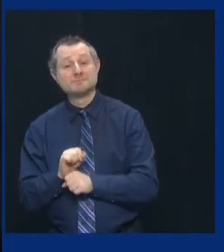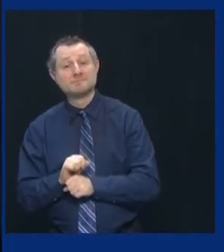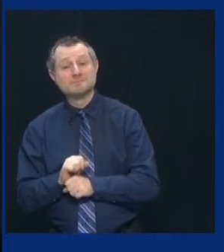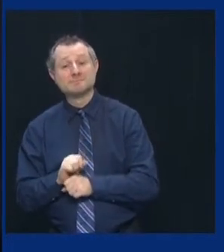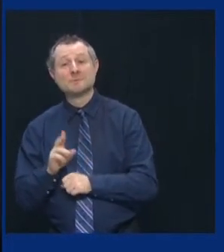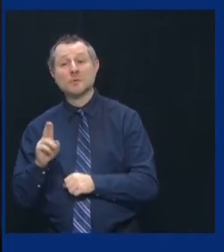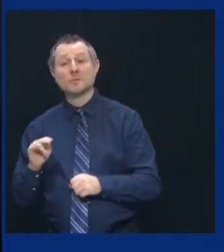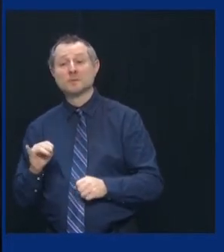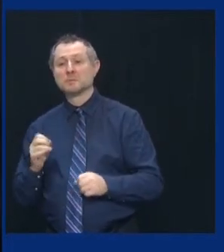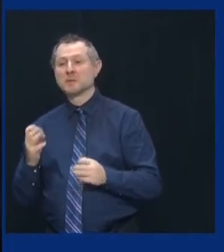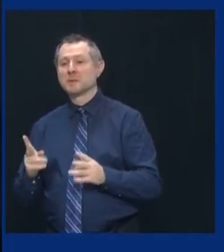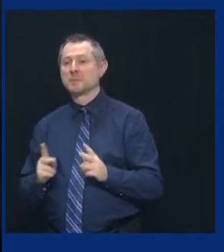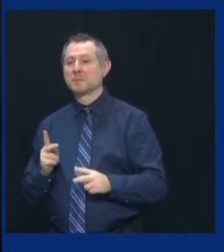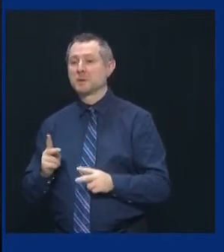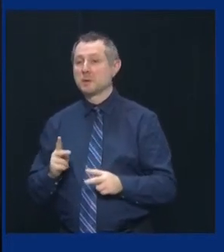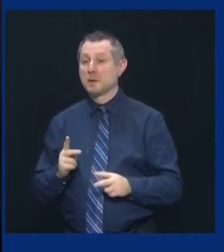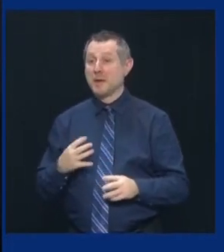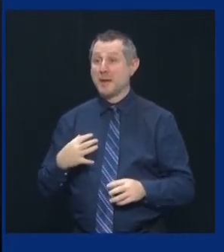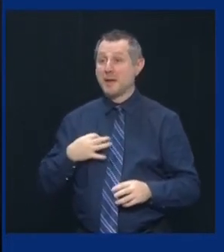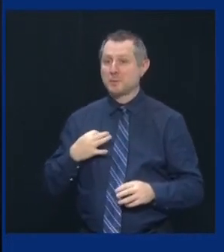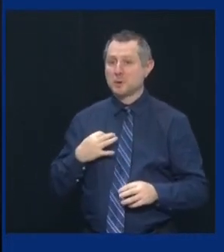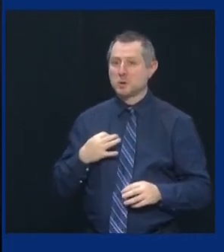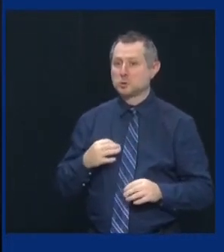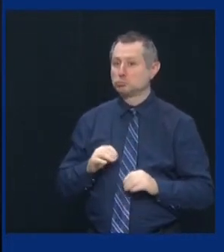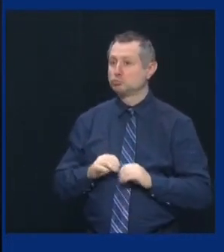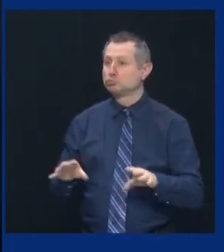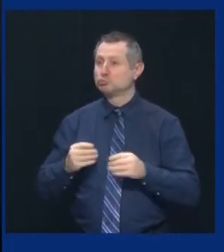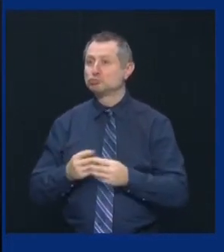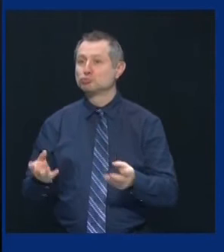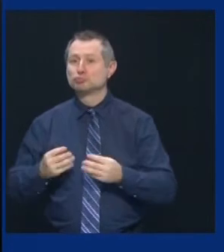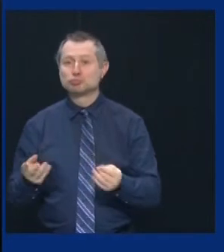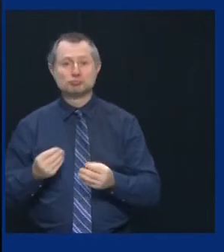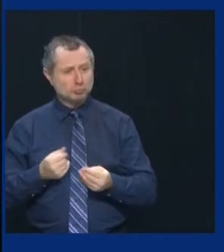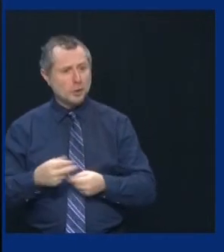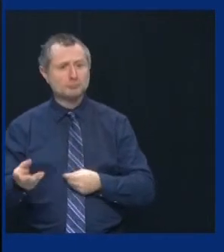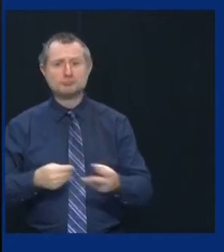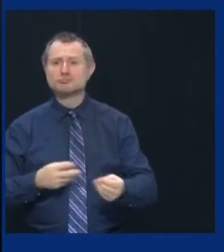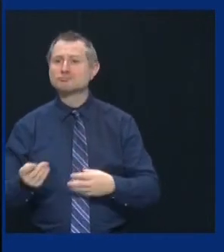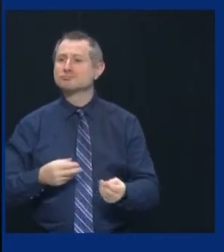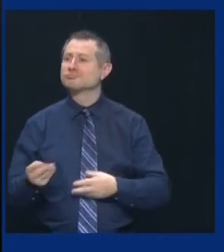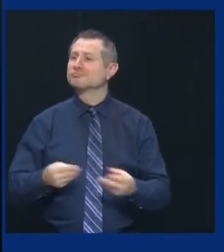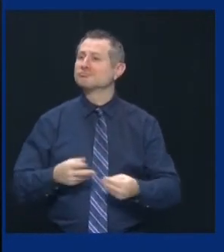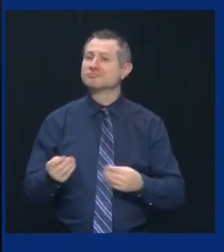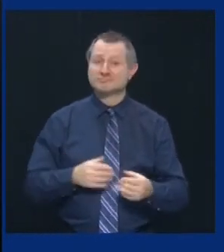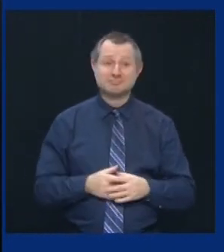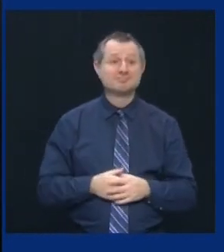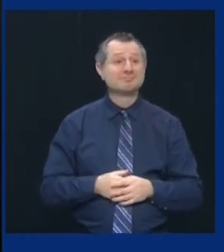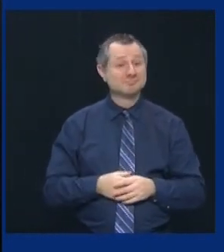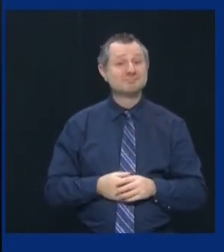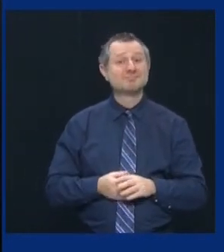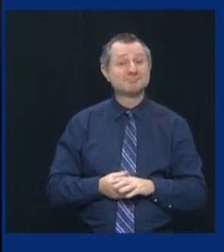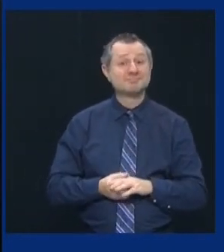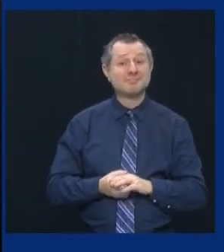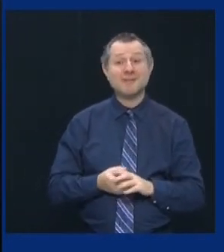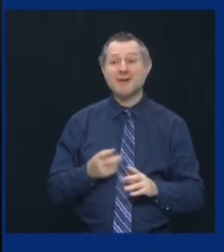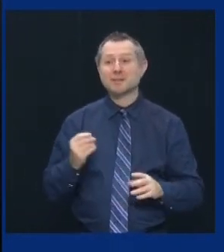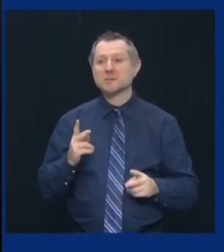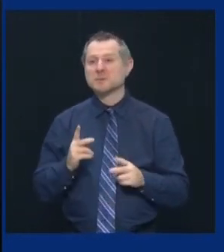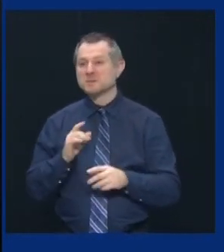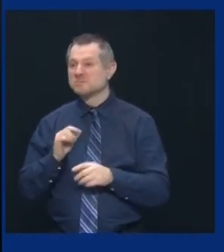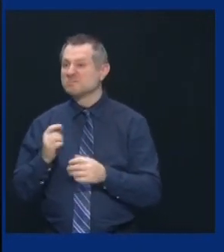fast we were getting out the unemployment benefits. And the